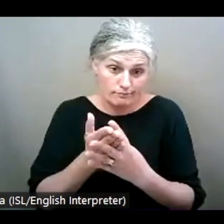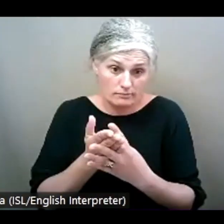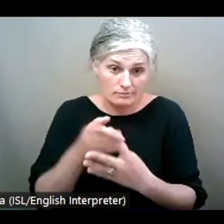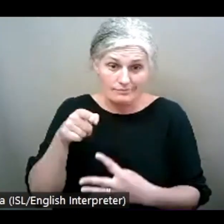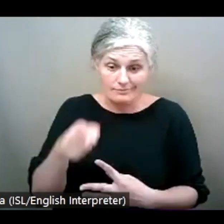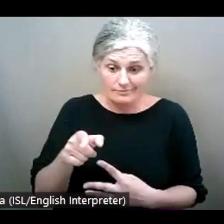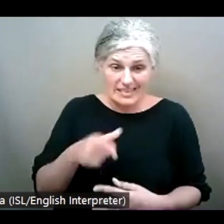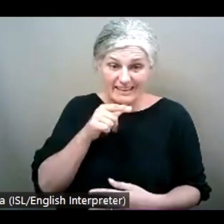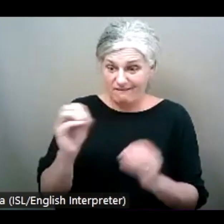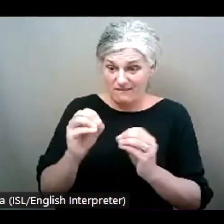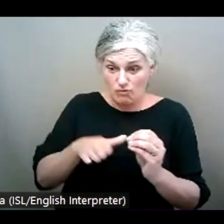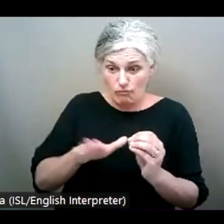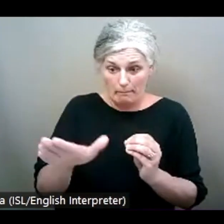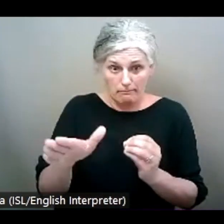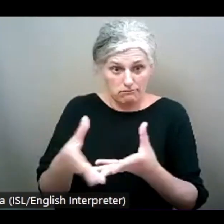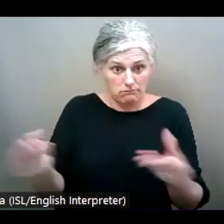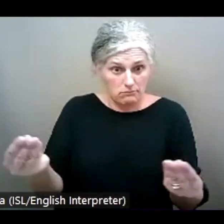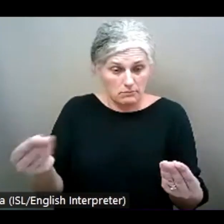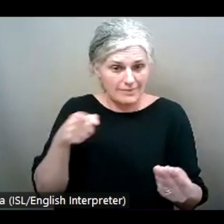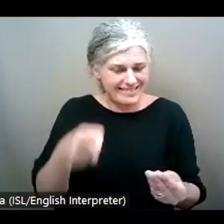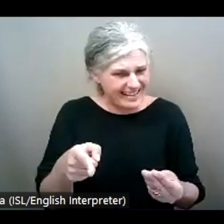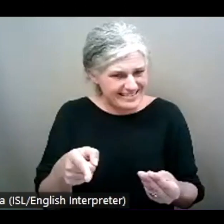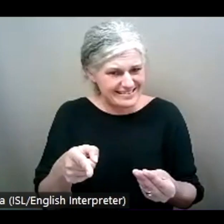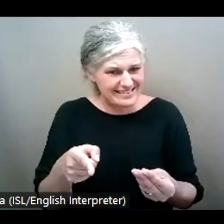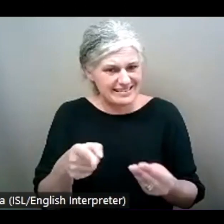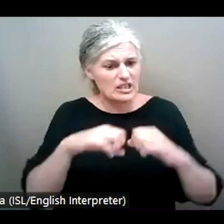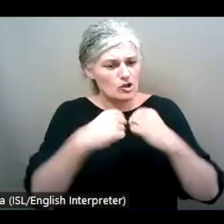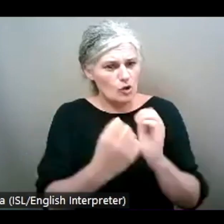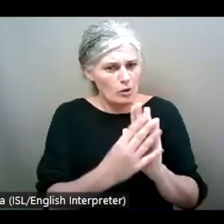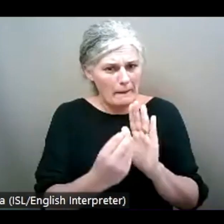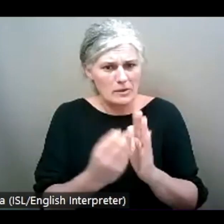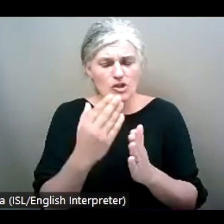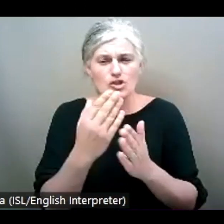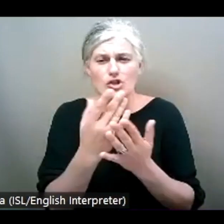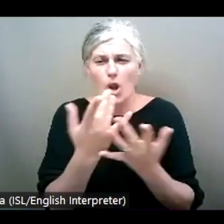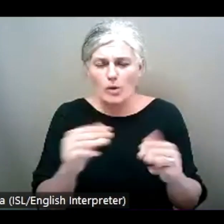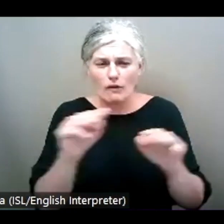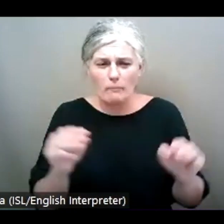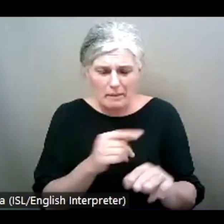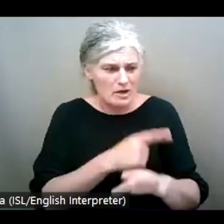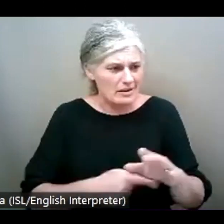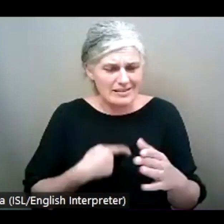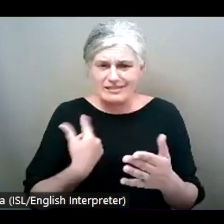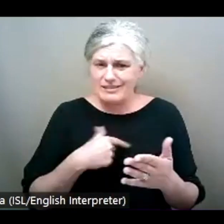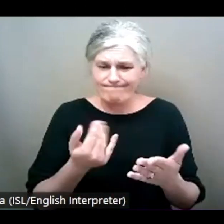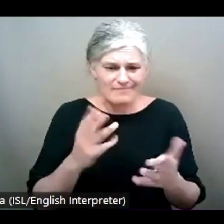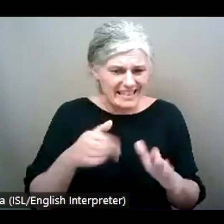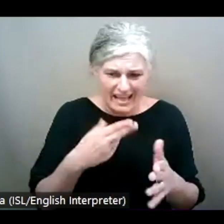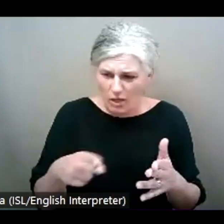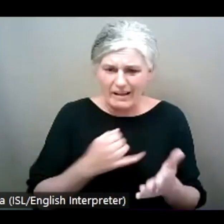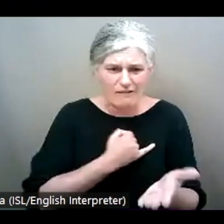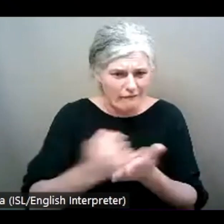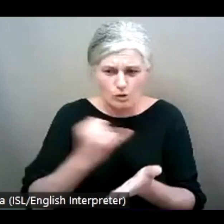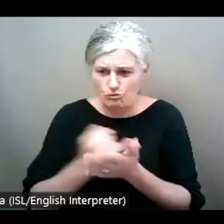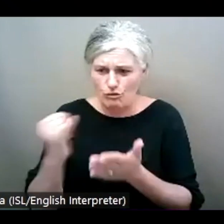rob, without engaging with the social model, disabled people are robbed of so much joy, they're robbed of so much empowerment. The